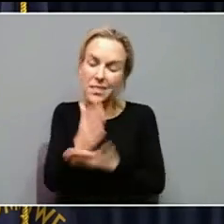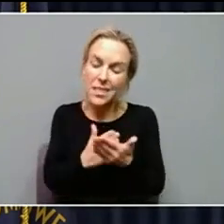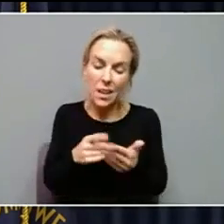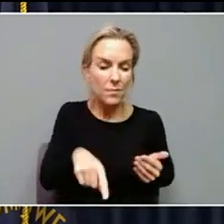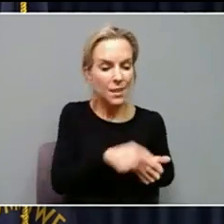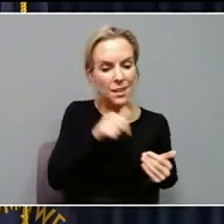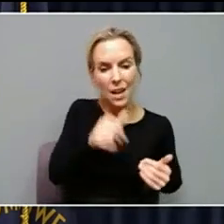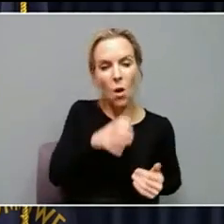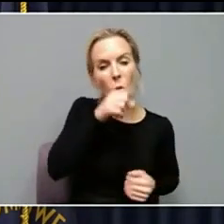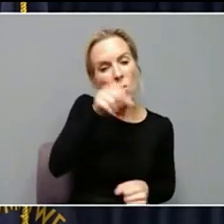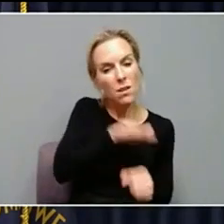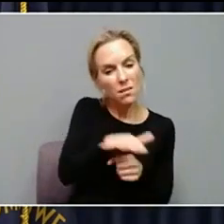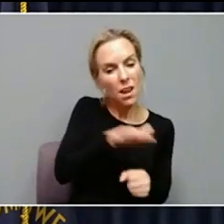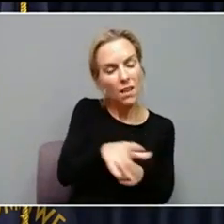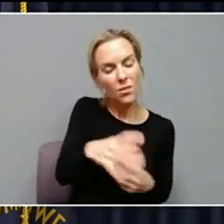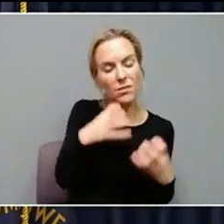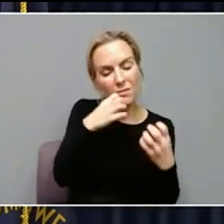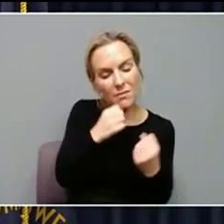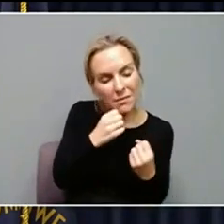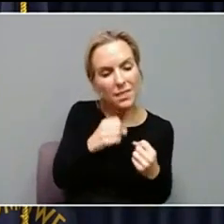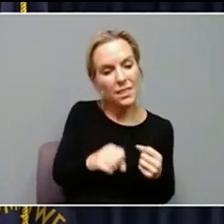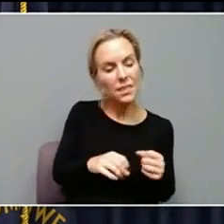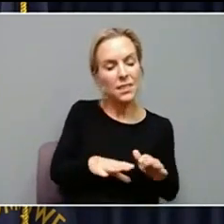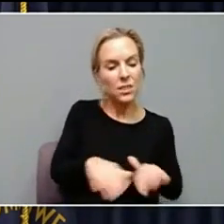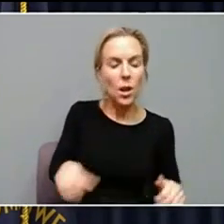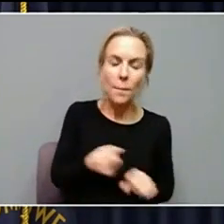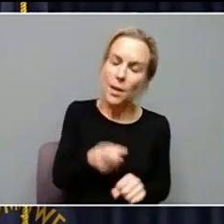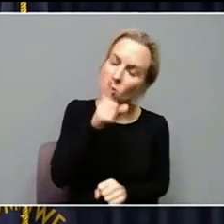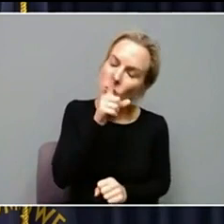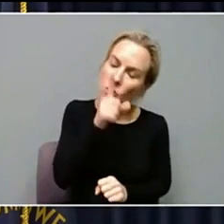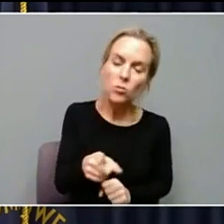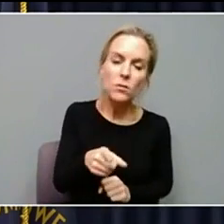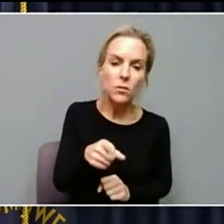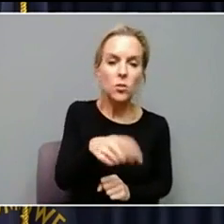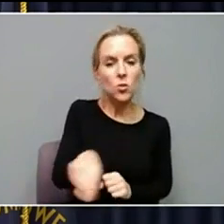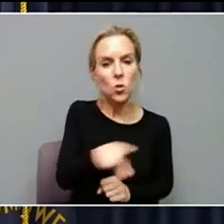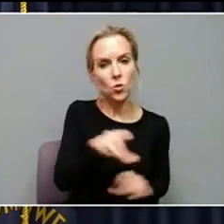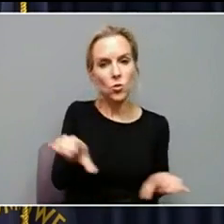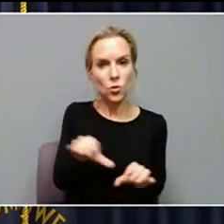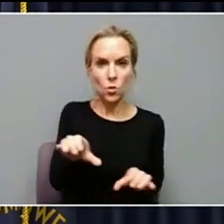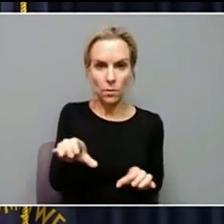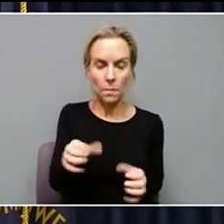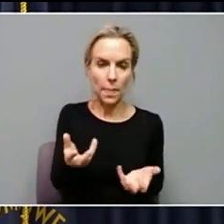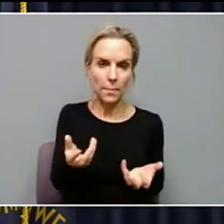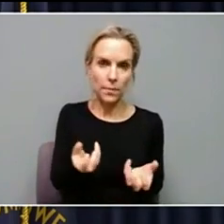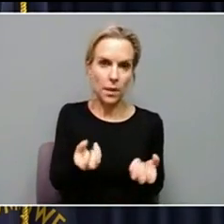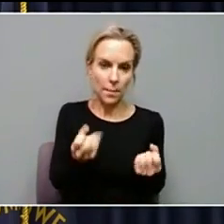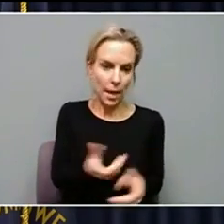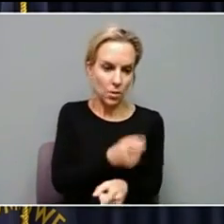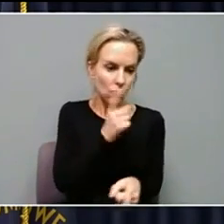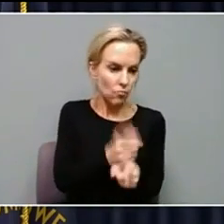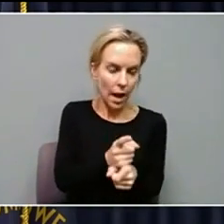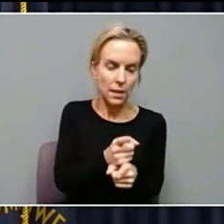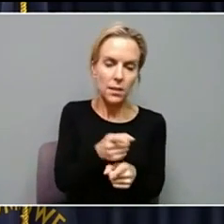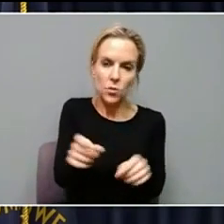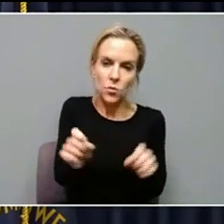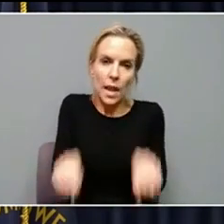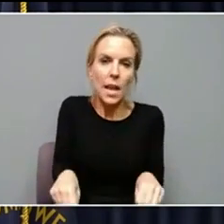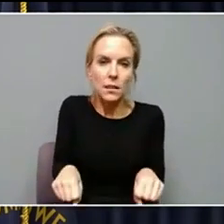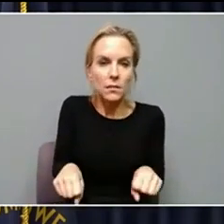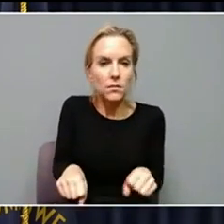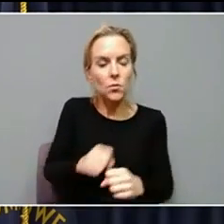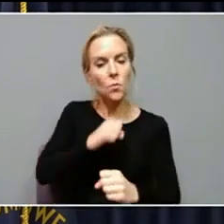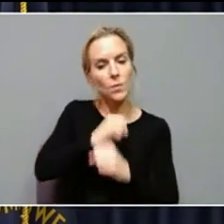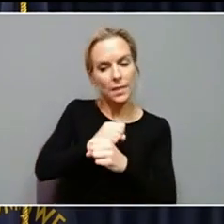that you know, that you love, and that you care about, you got to make sure that you're doing as many right things as you can to protect